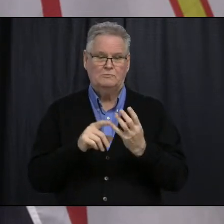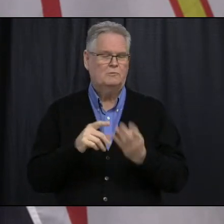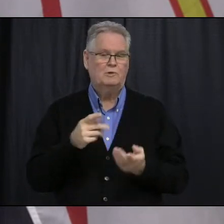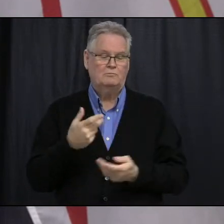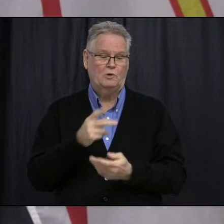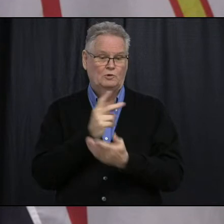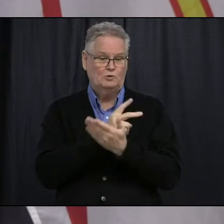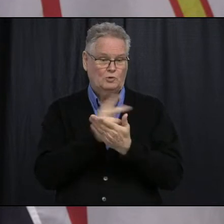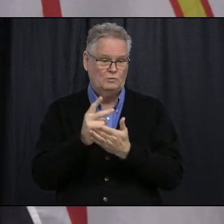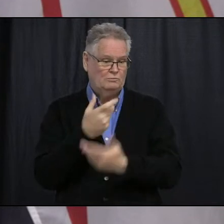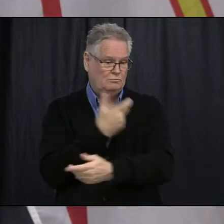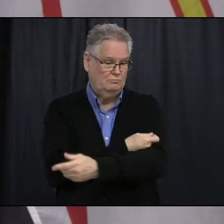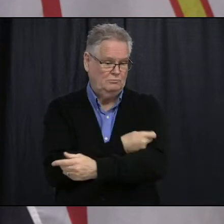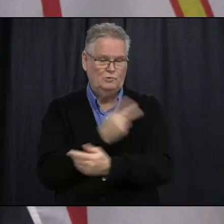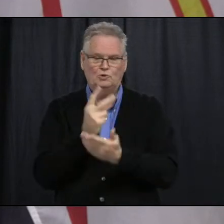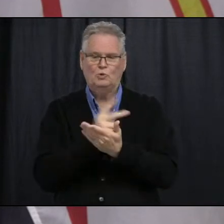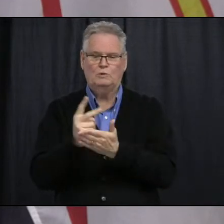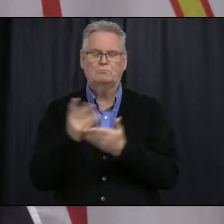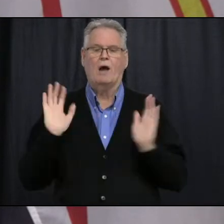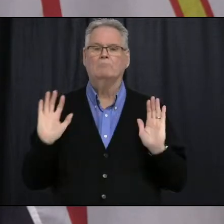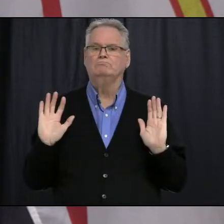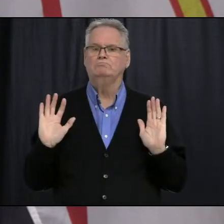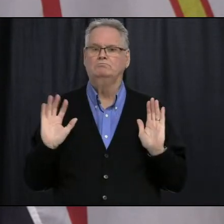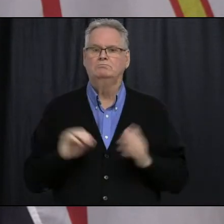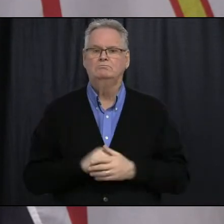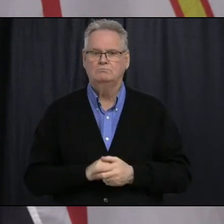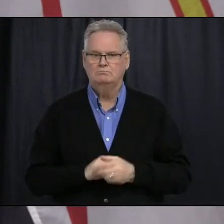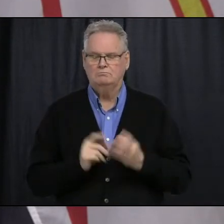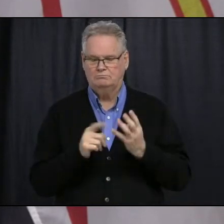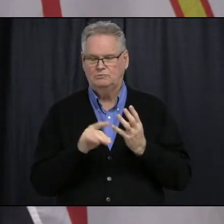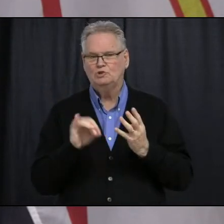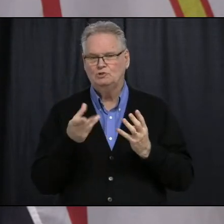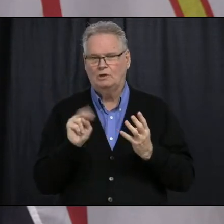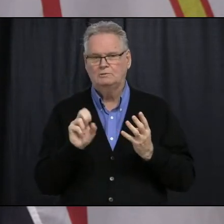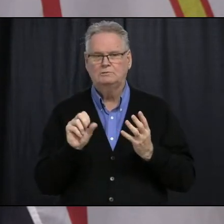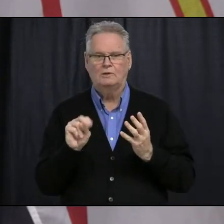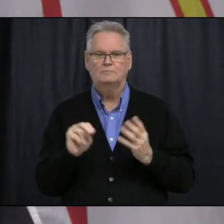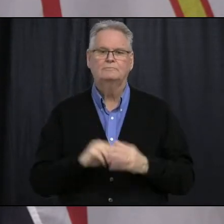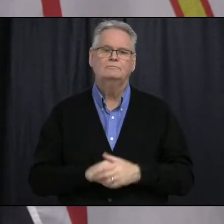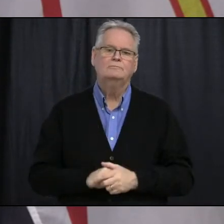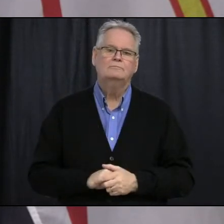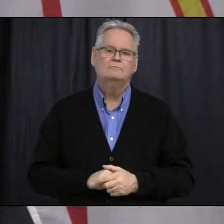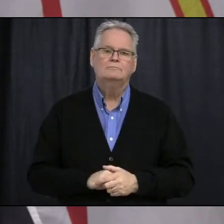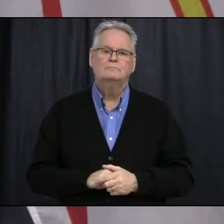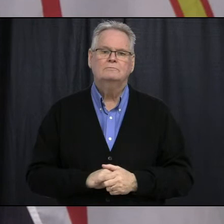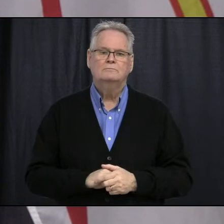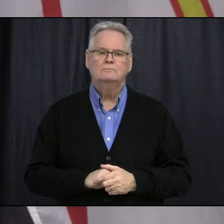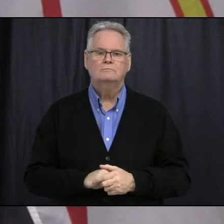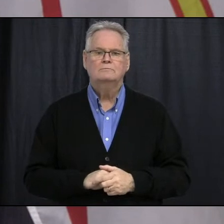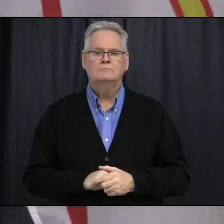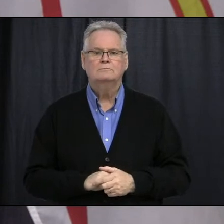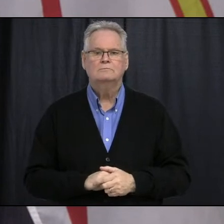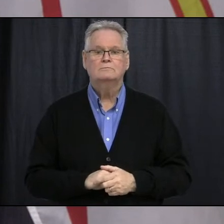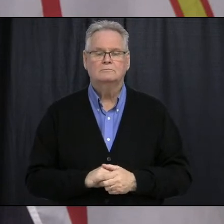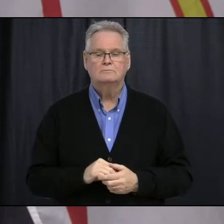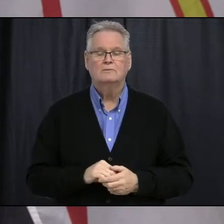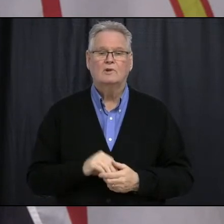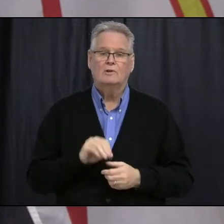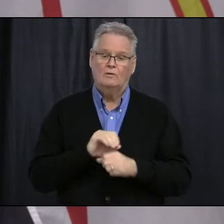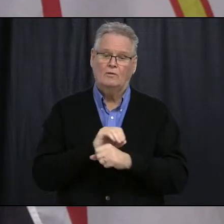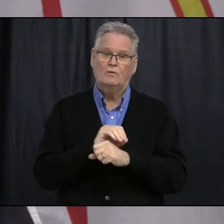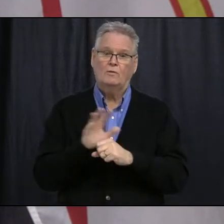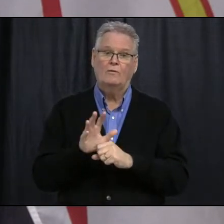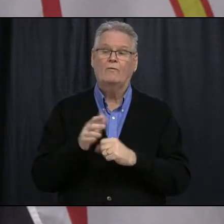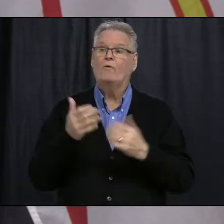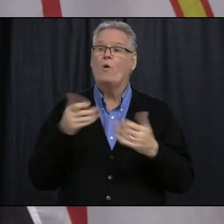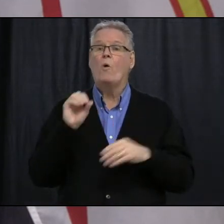passed. It is still real and present, even if it is lessened. Public health applies restrictions proportionate to the level